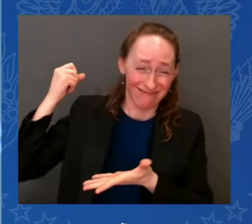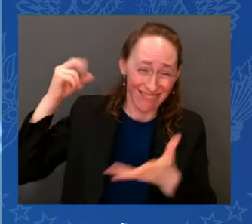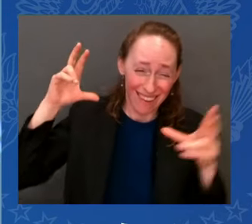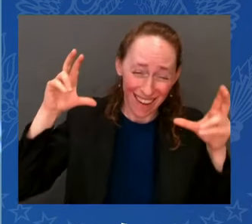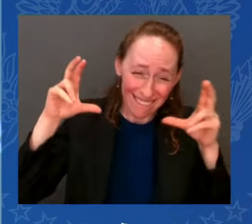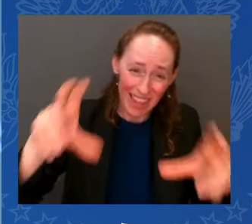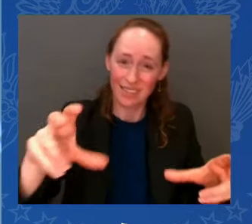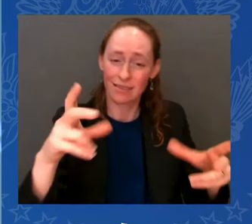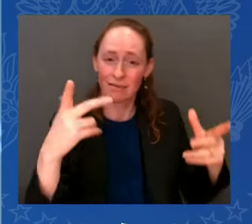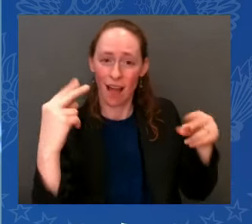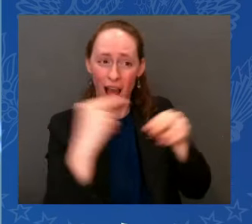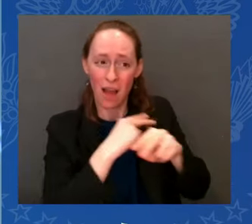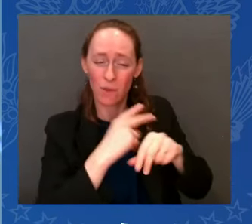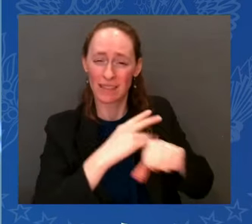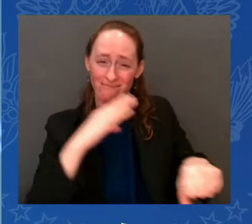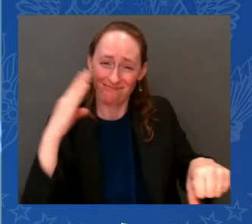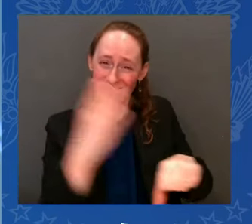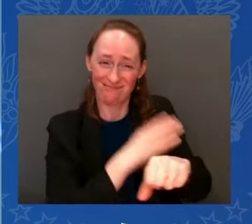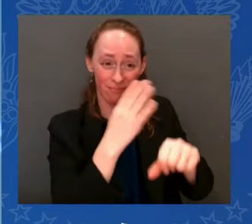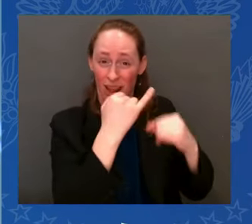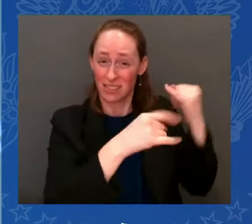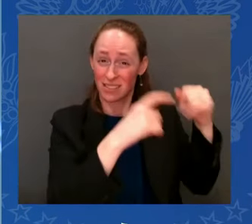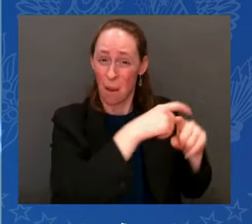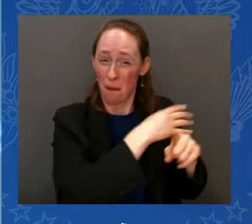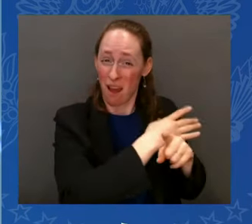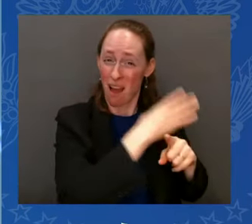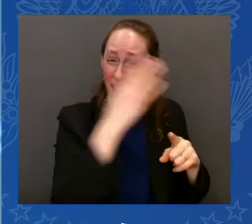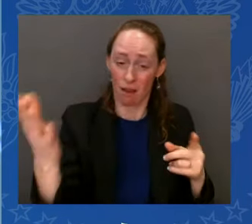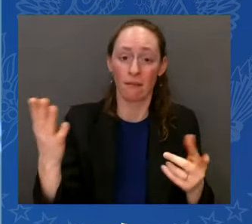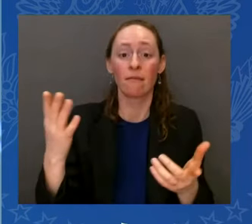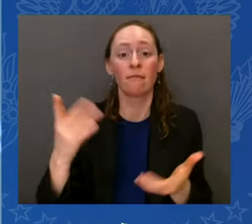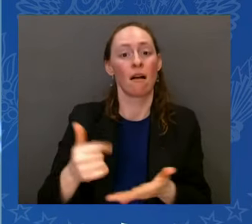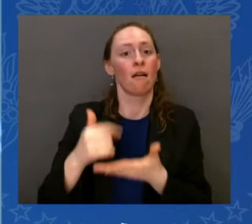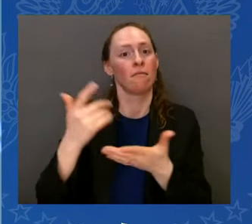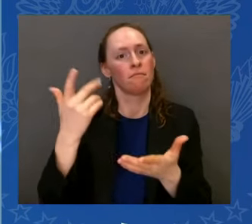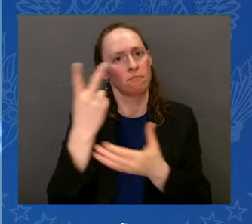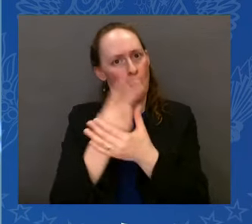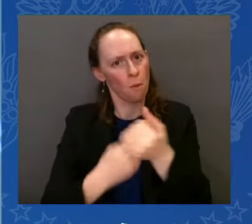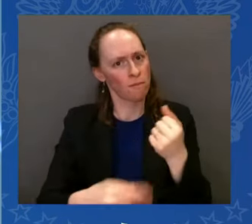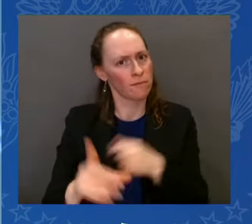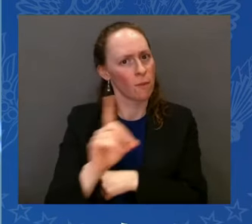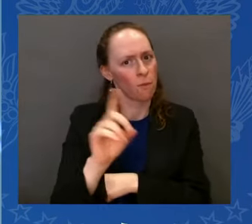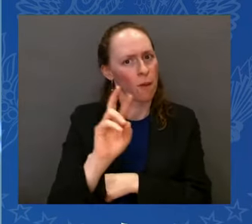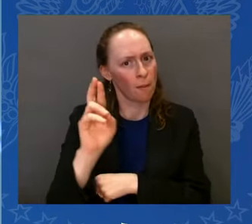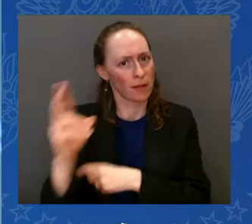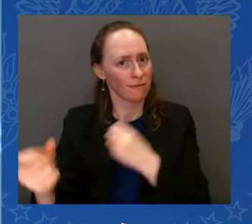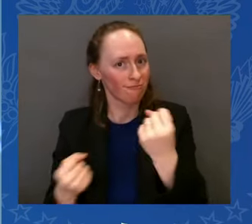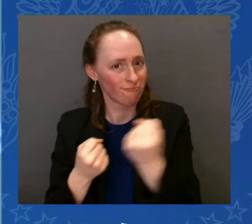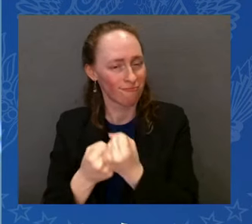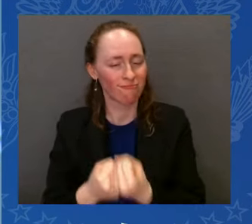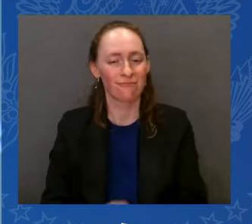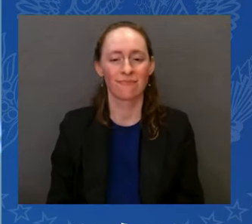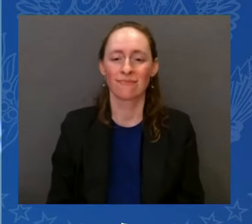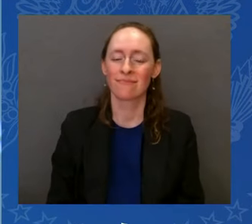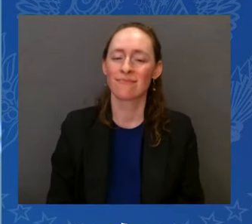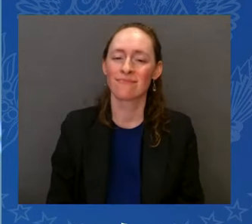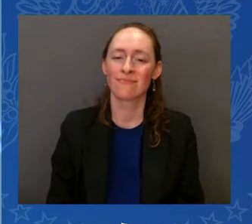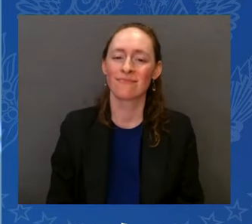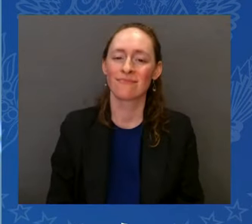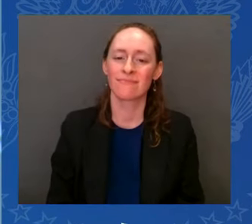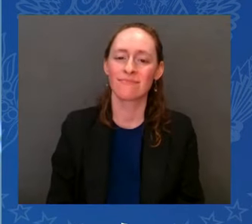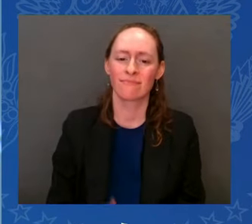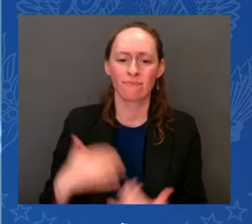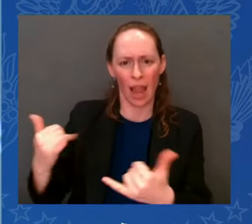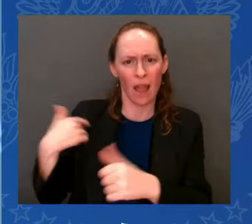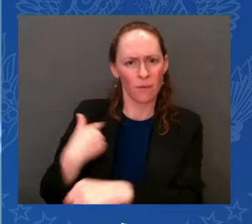passed. And we're rebuilding the country through the Bipartisan Infrastructure Law. In your